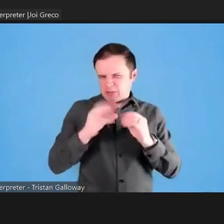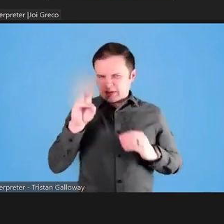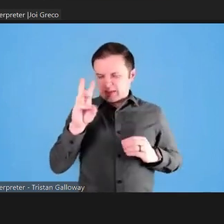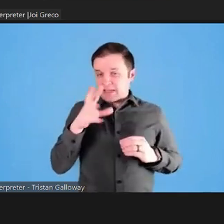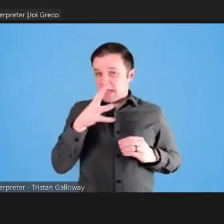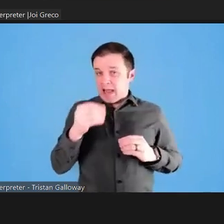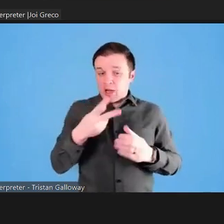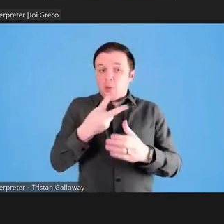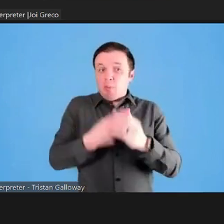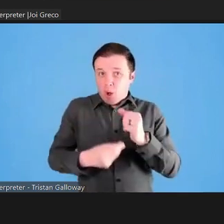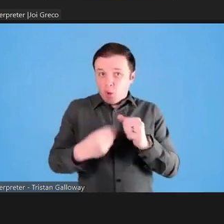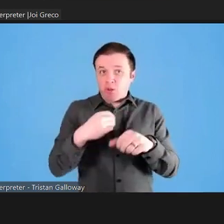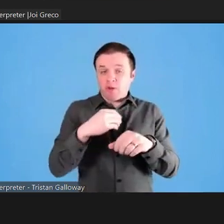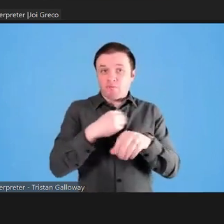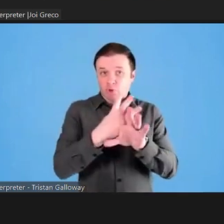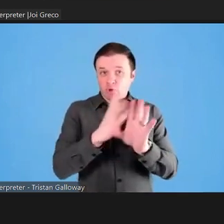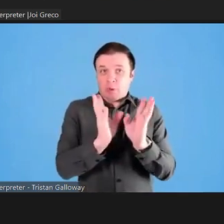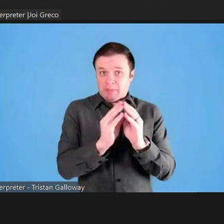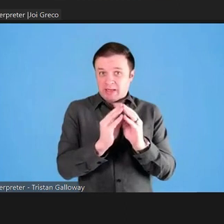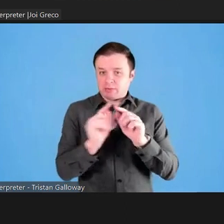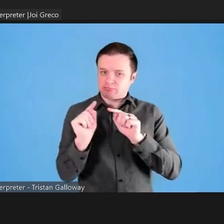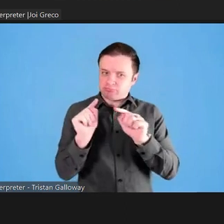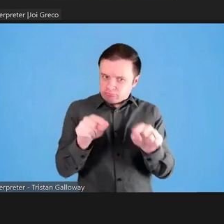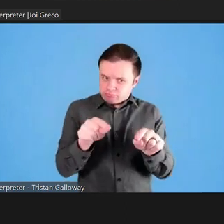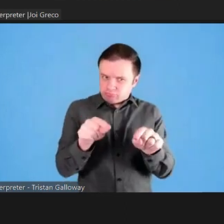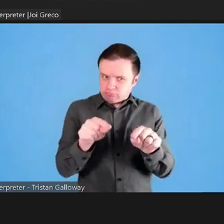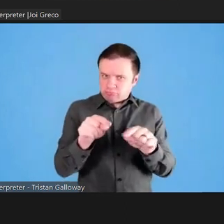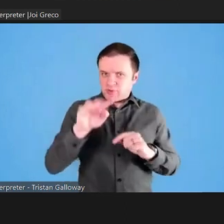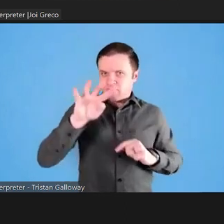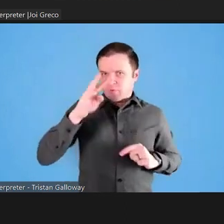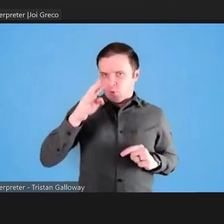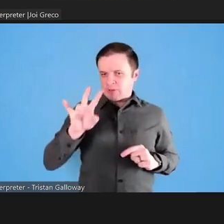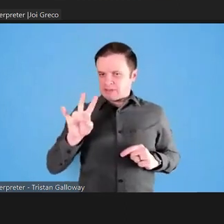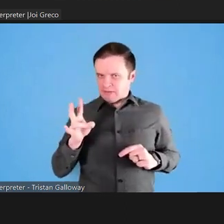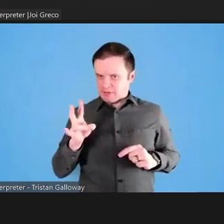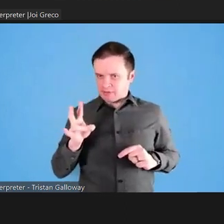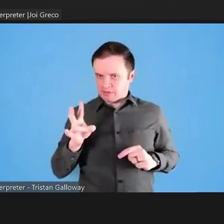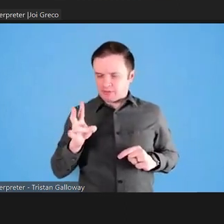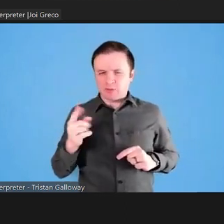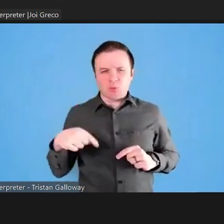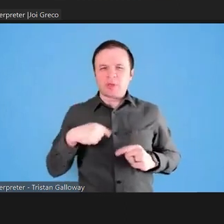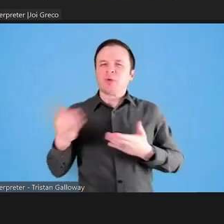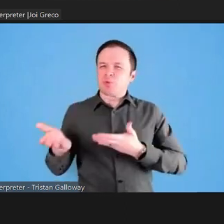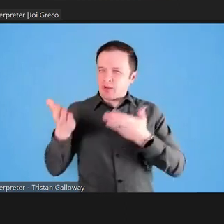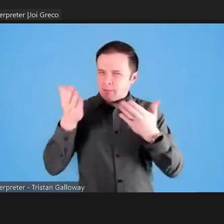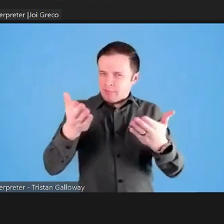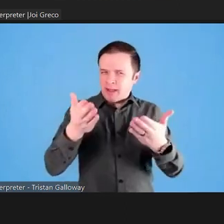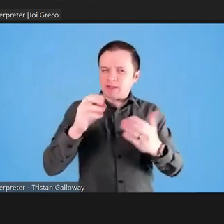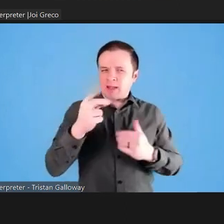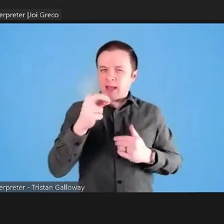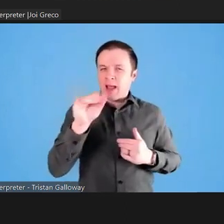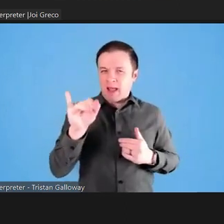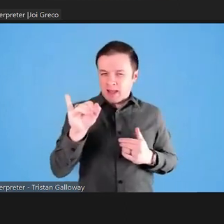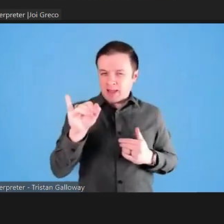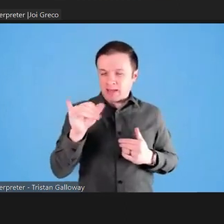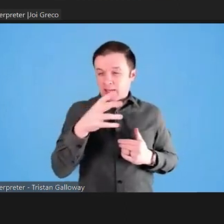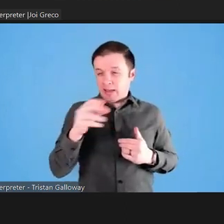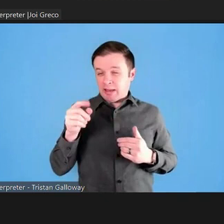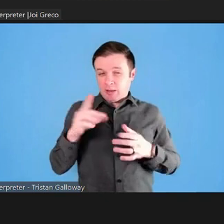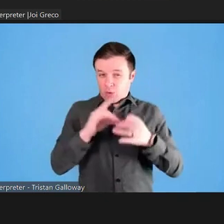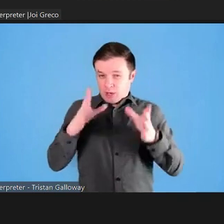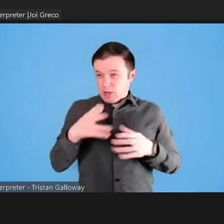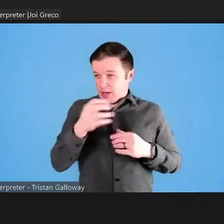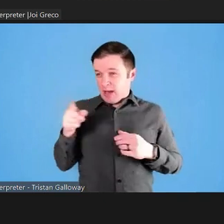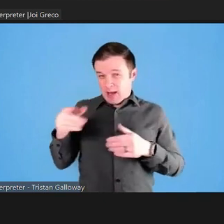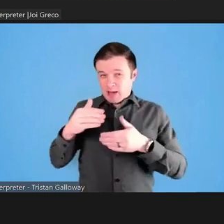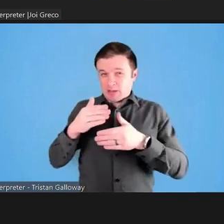of the virtual meetings, which are steps 4 and 7. We highly recommend that the EHDI coordinator and a parent leader or